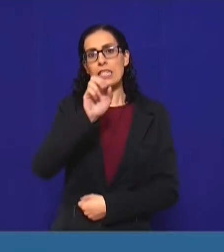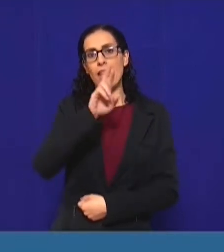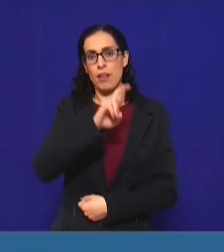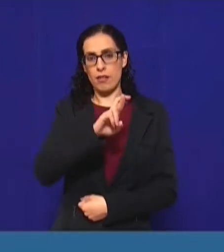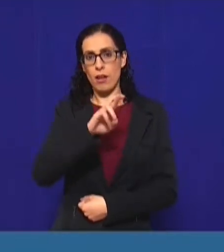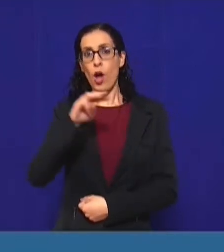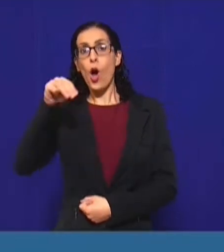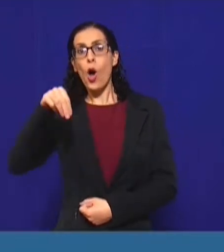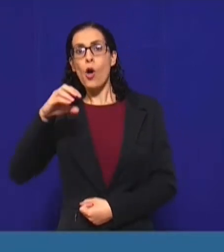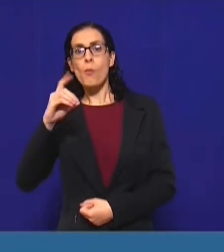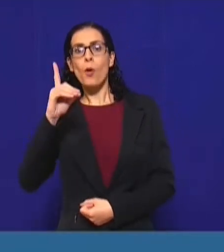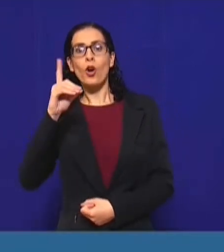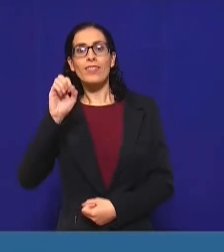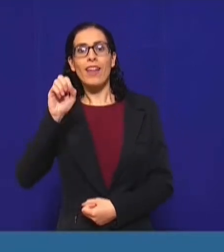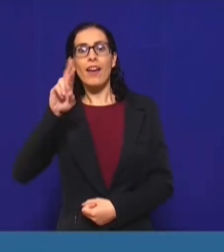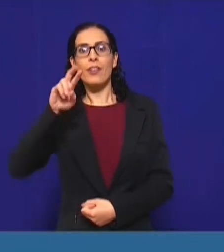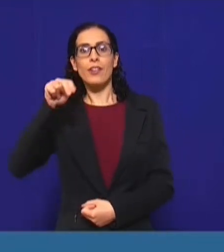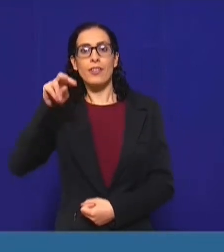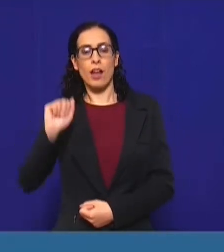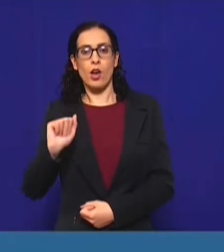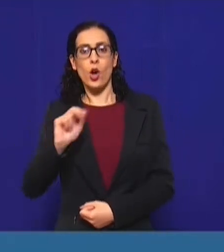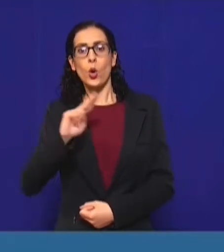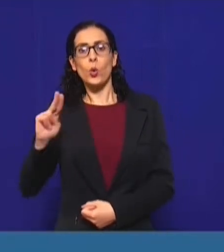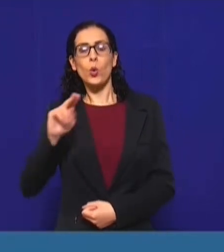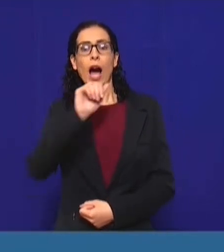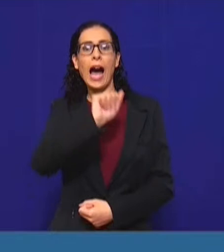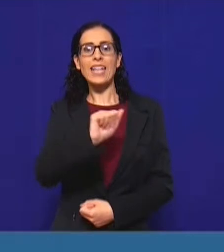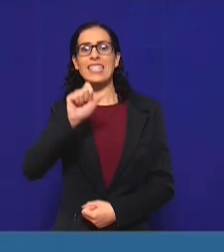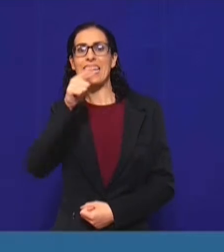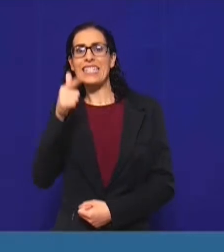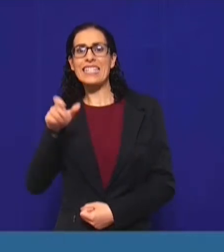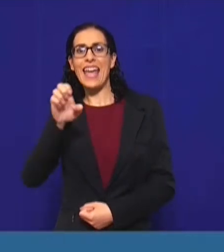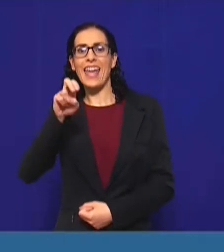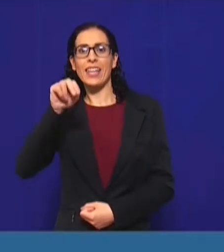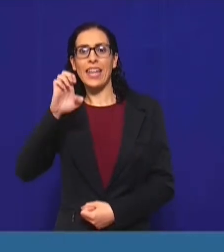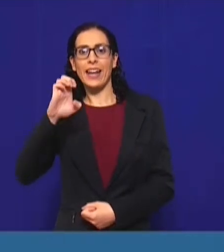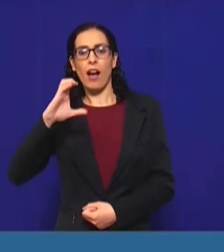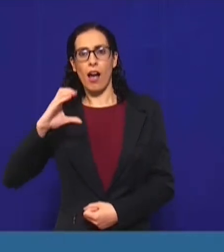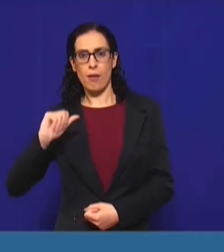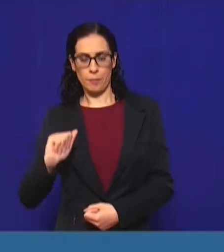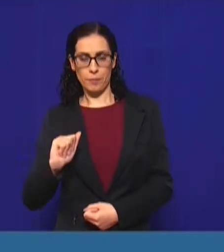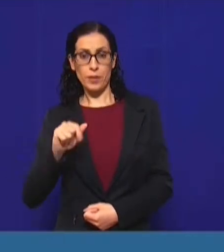huma kollha tilqim li huwa tajjeb ħafna, huwa tilqim li huwa